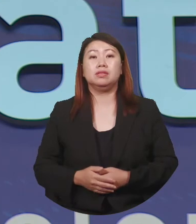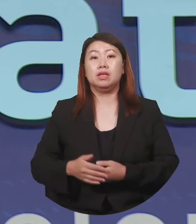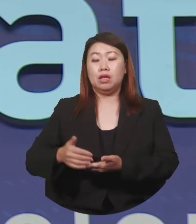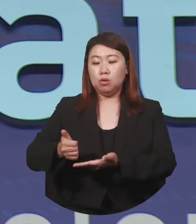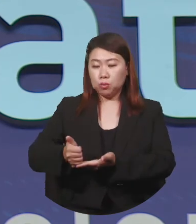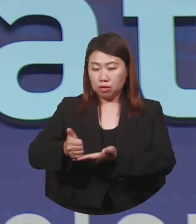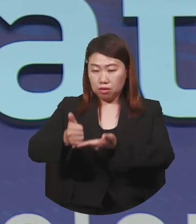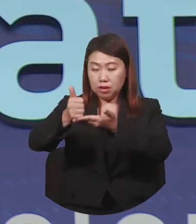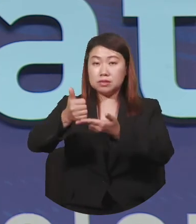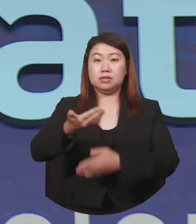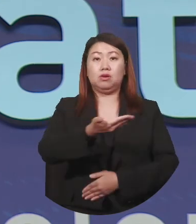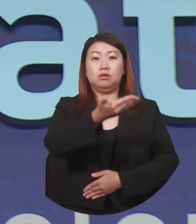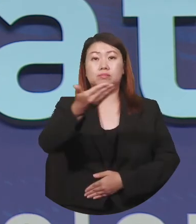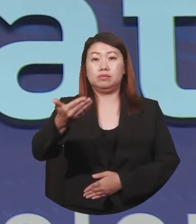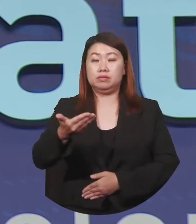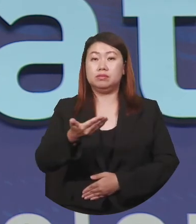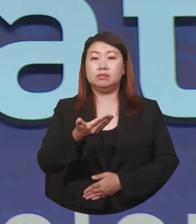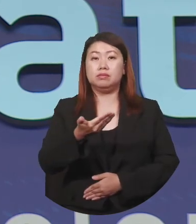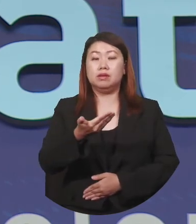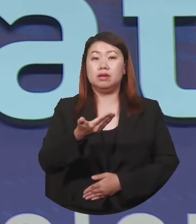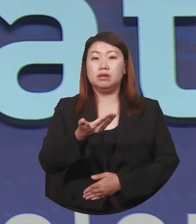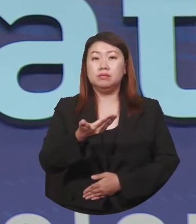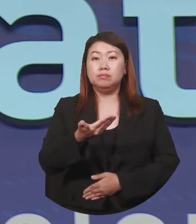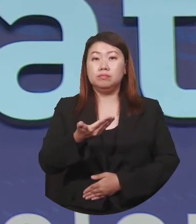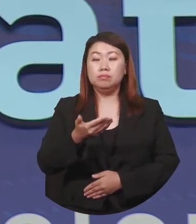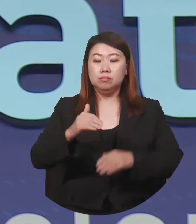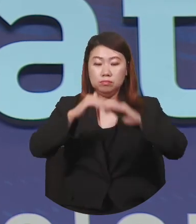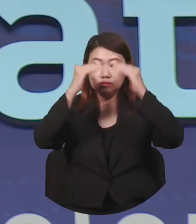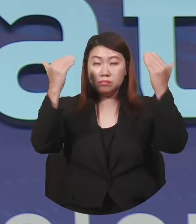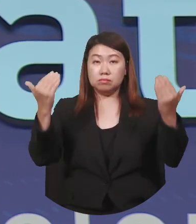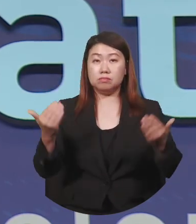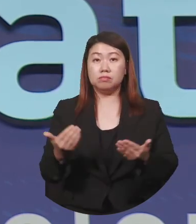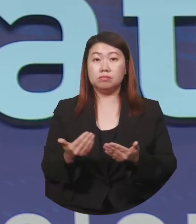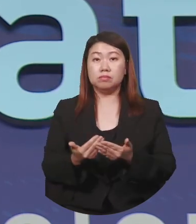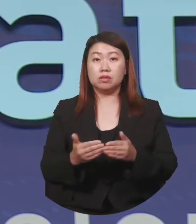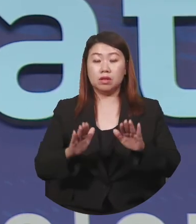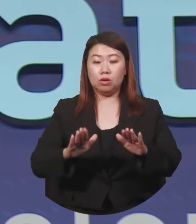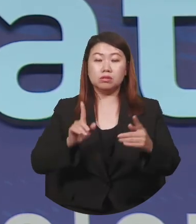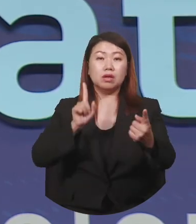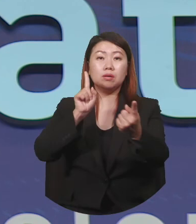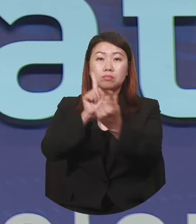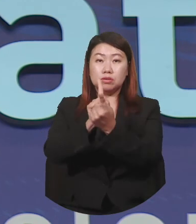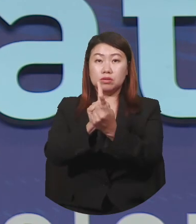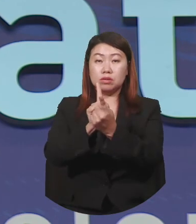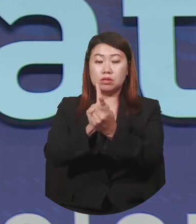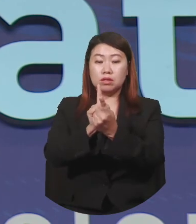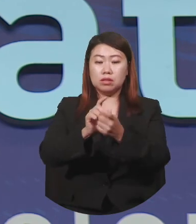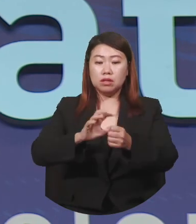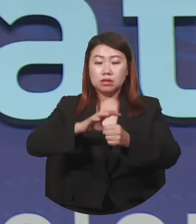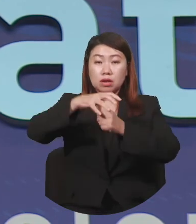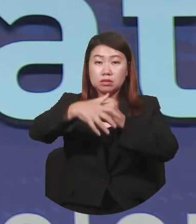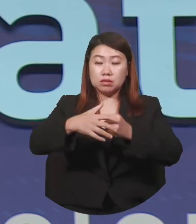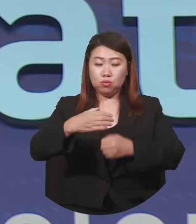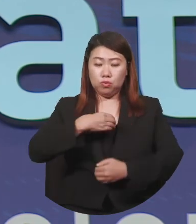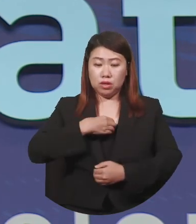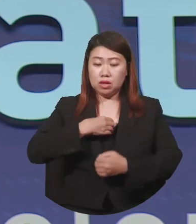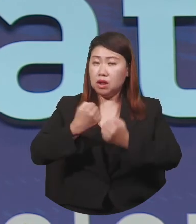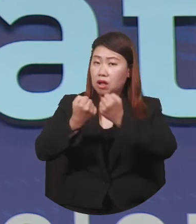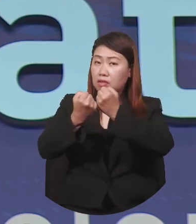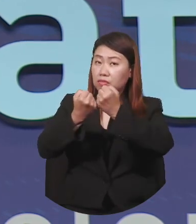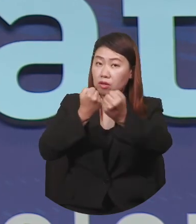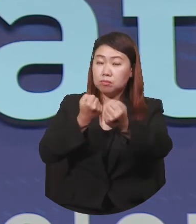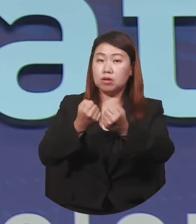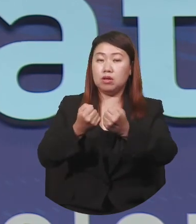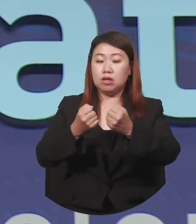Distinguished guests and ladies and gentlemen, all of us here face the difficult mission of overcoming the global